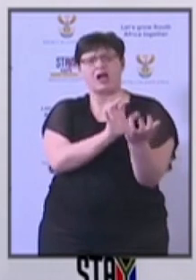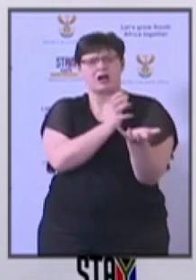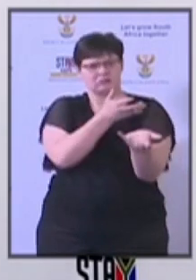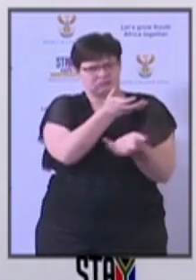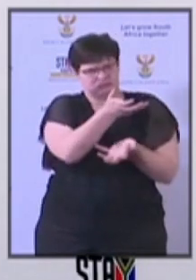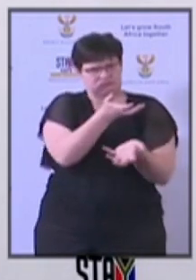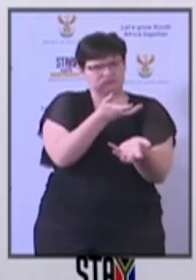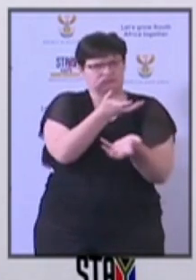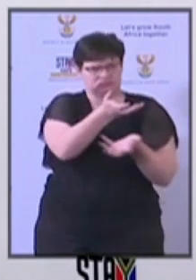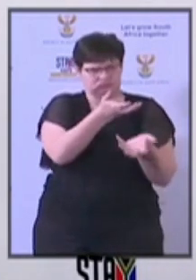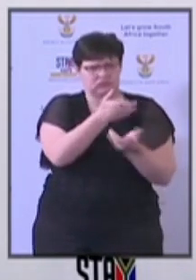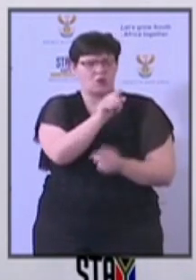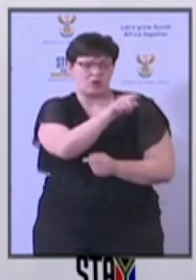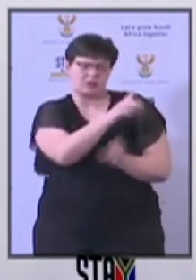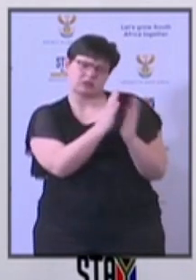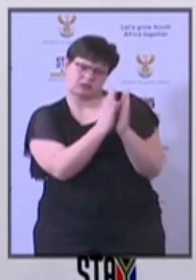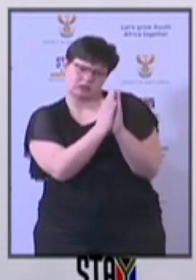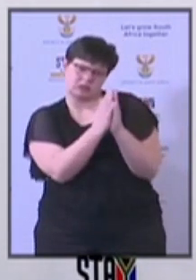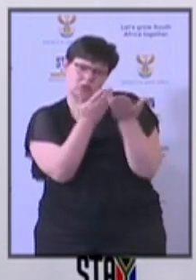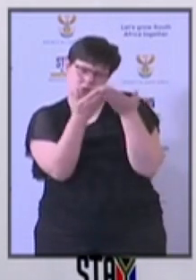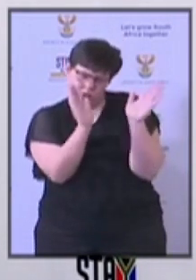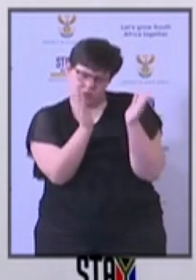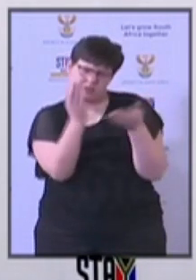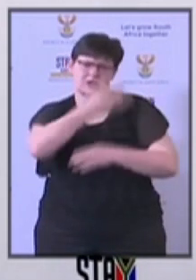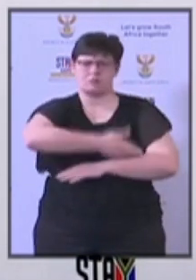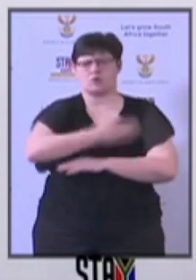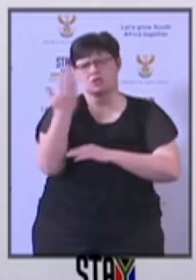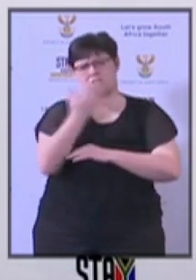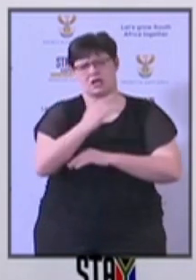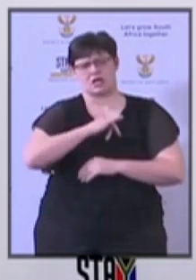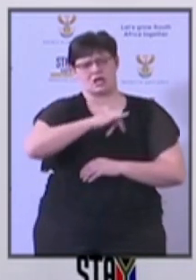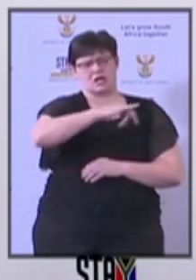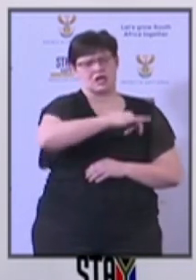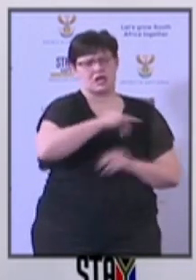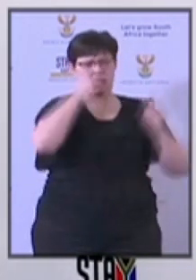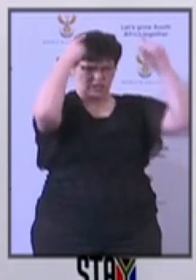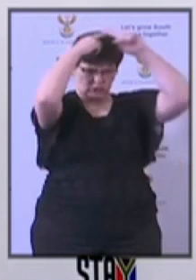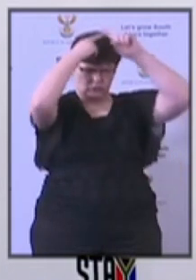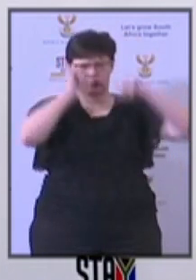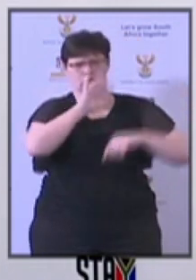they were asking us to open the borders between us and Lesotho.